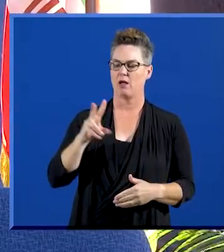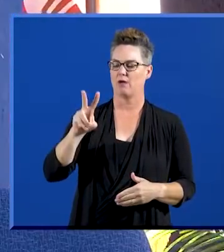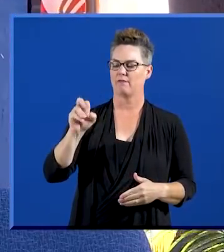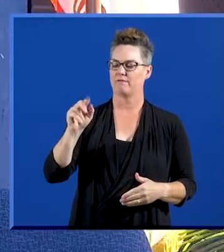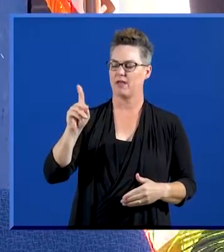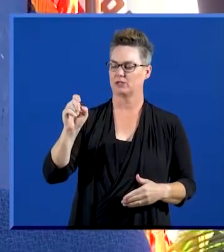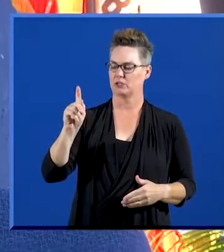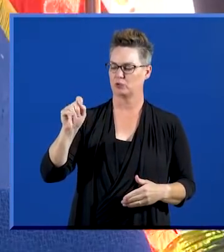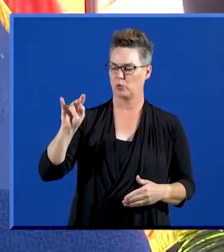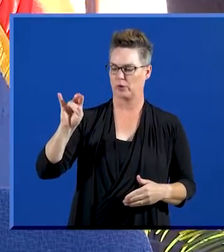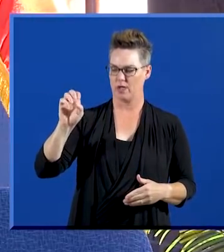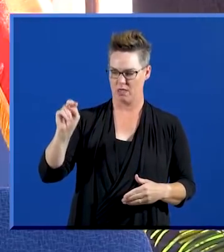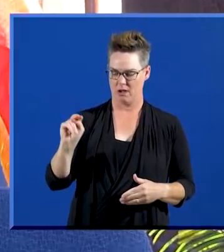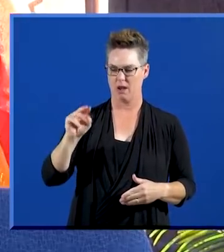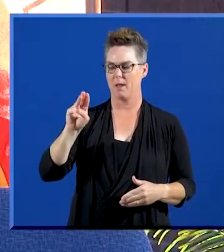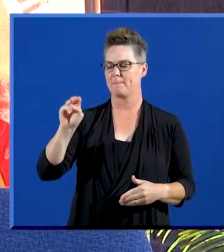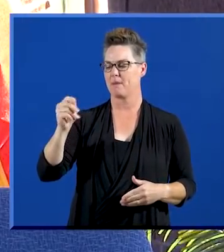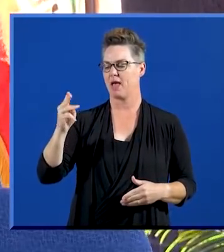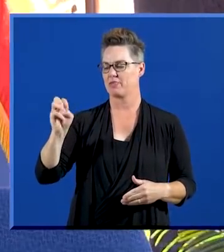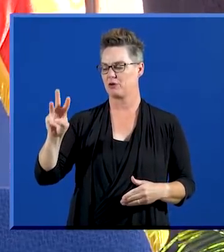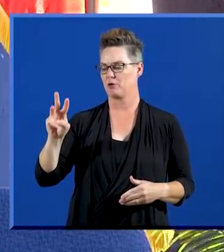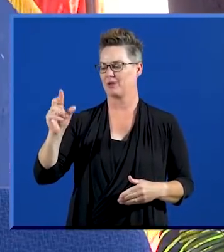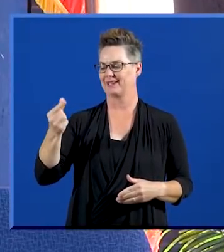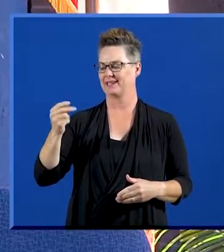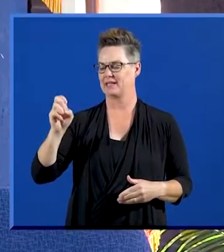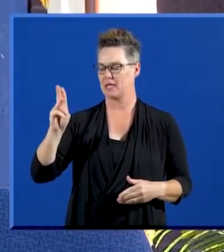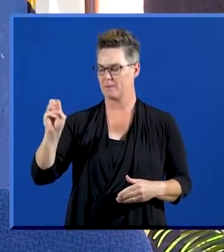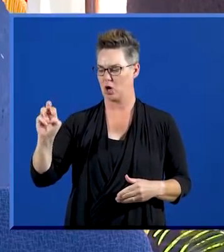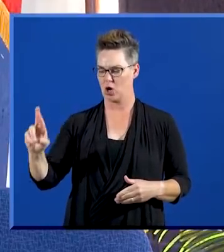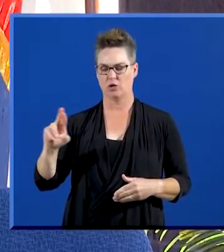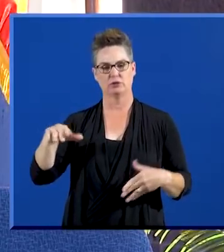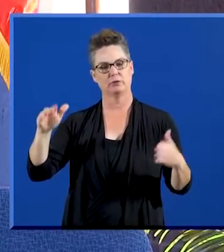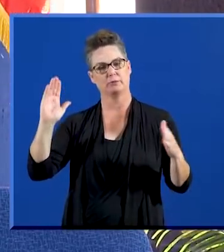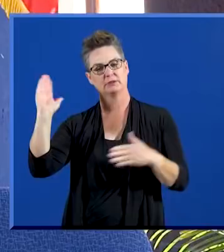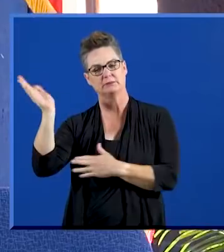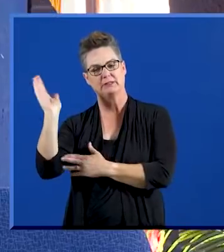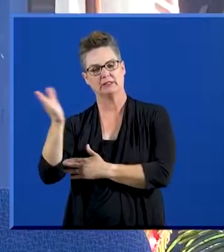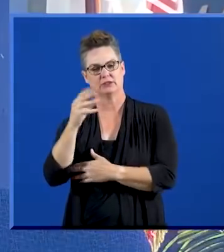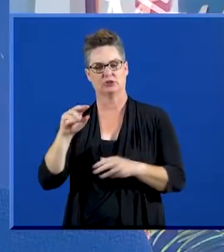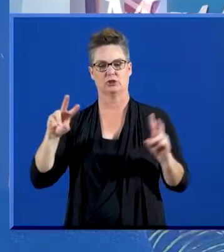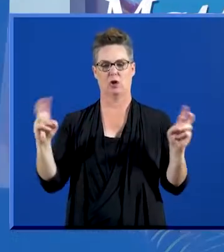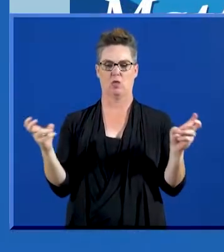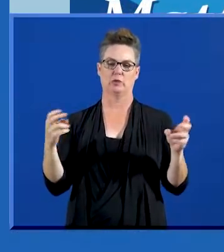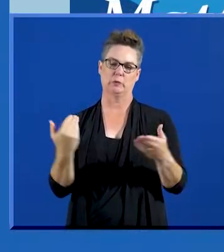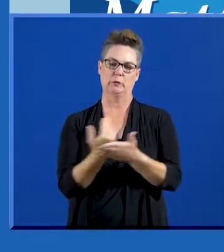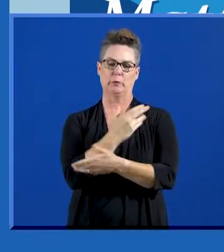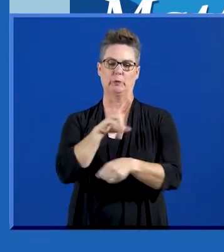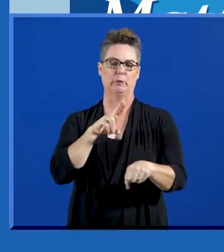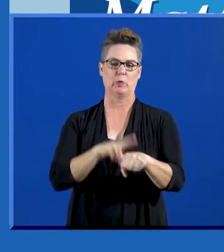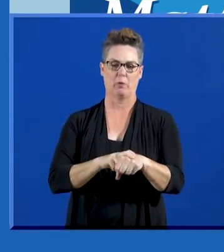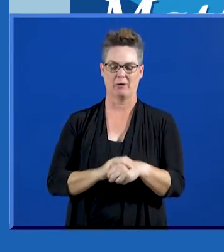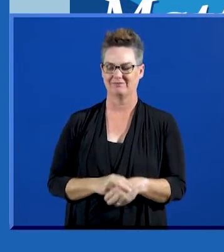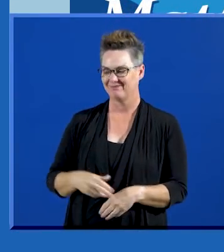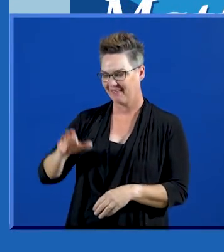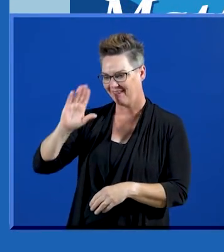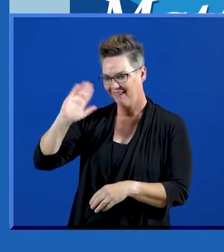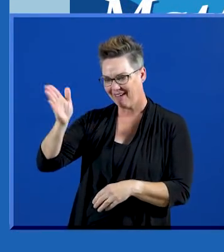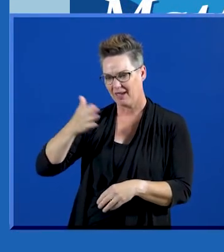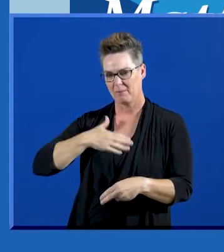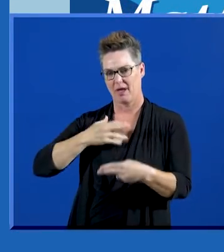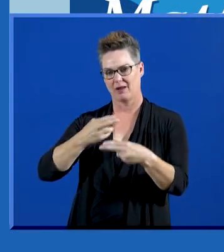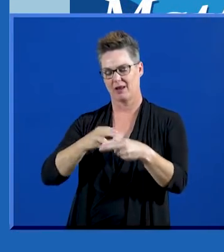Please welcome our valedictorian, Matthew Gimmer, to present his speech entitled The New